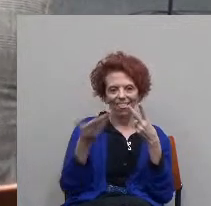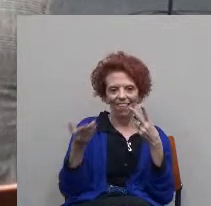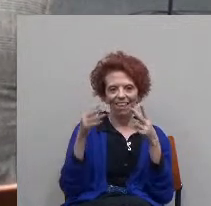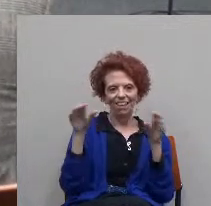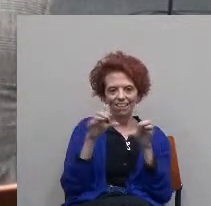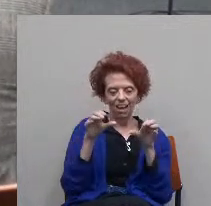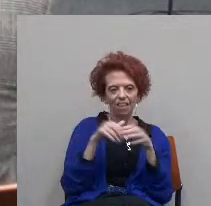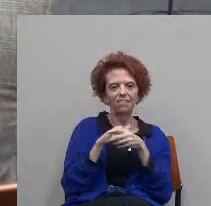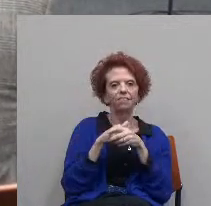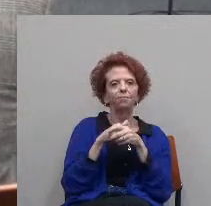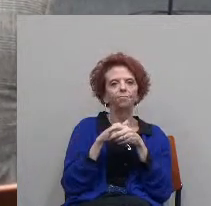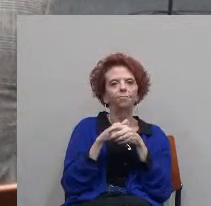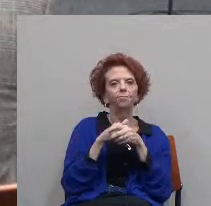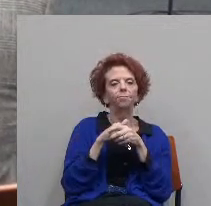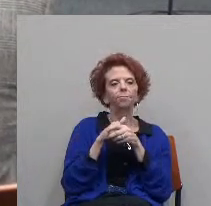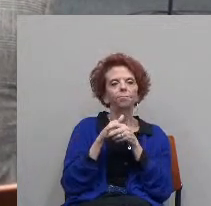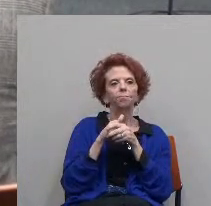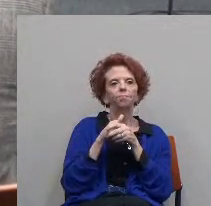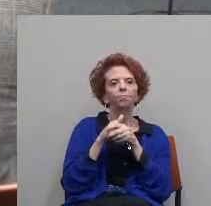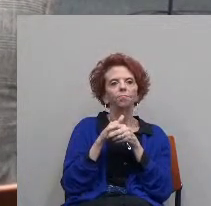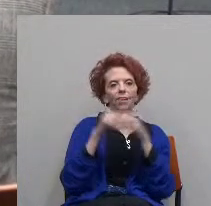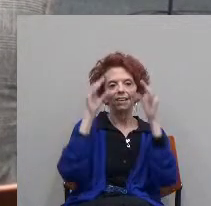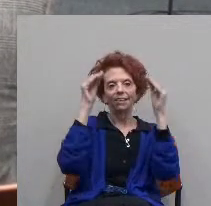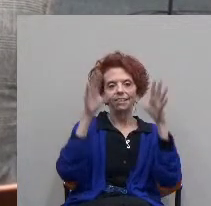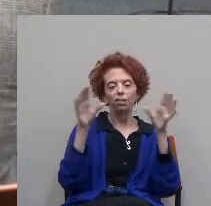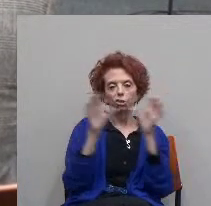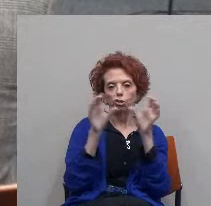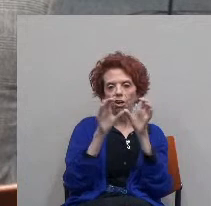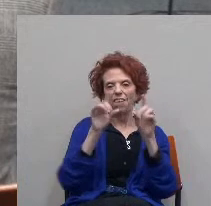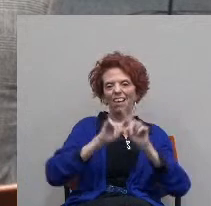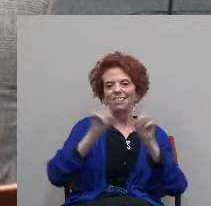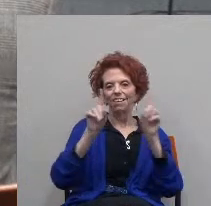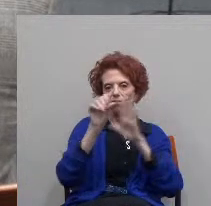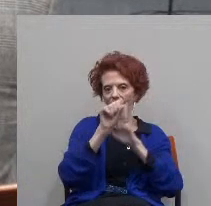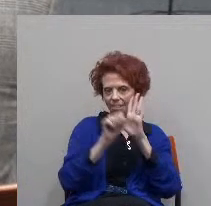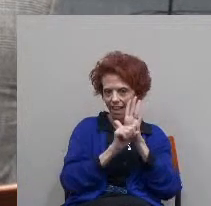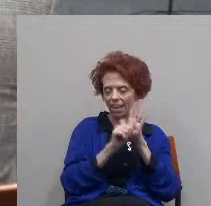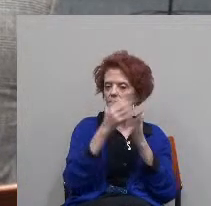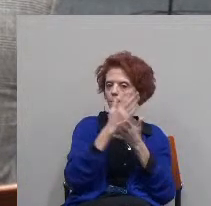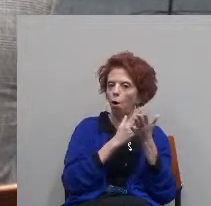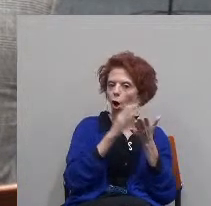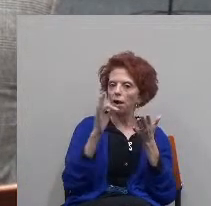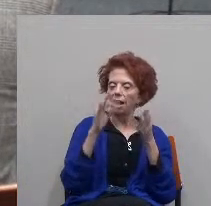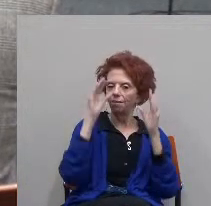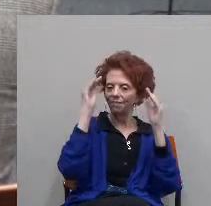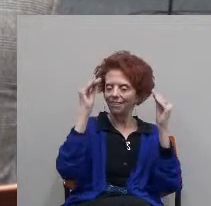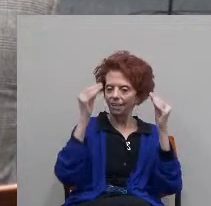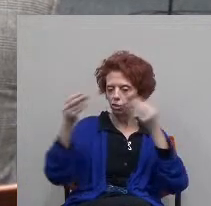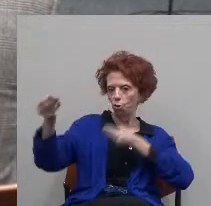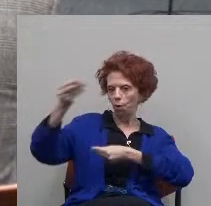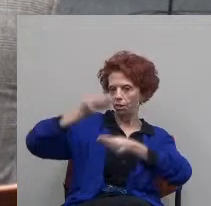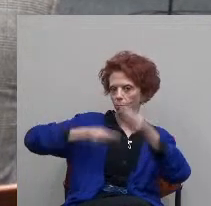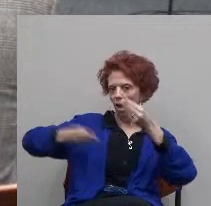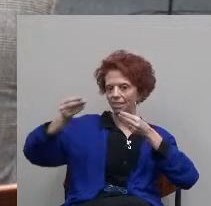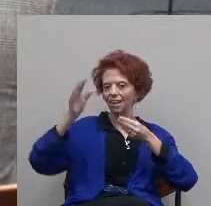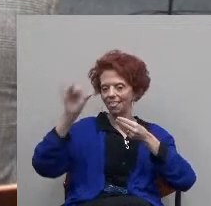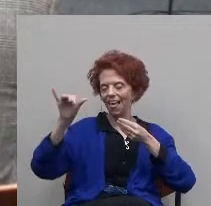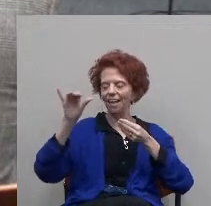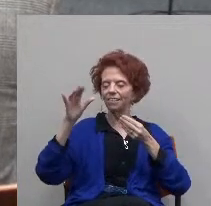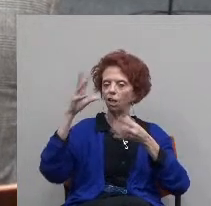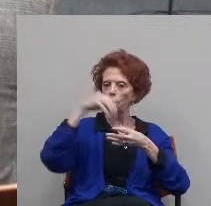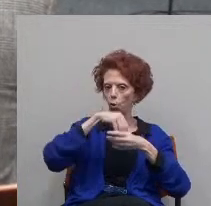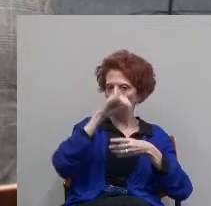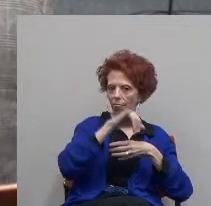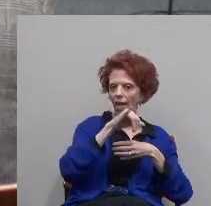it does is teacher certified in other states. So it's a portion of teacher reciprocity that is included in